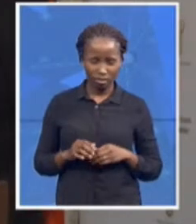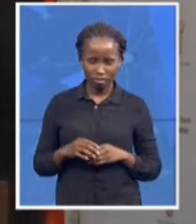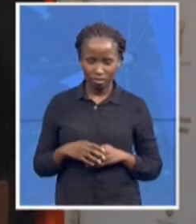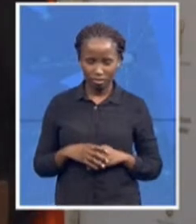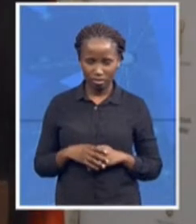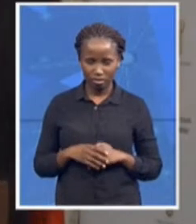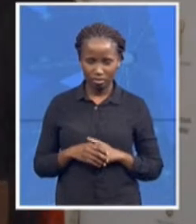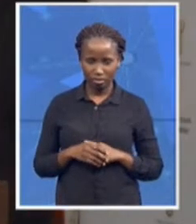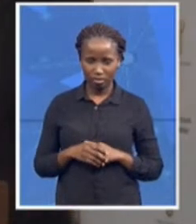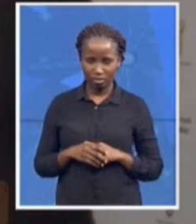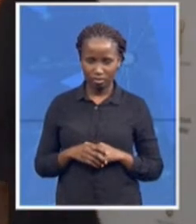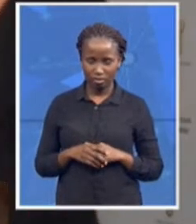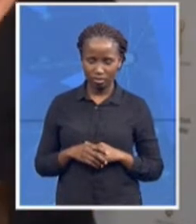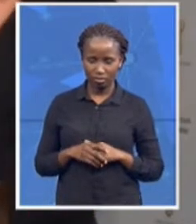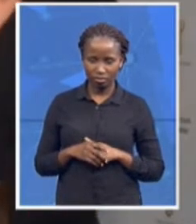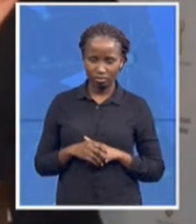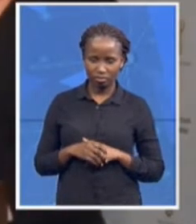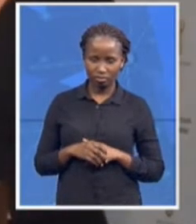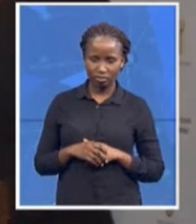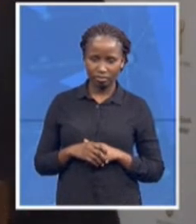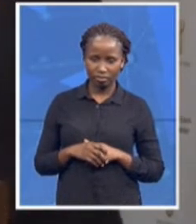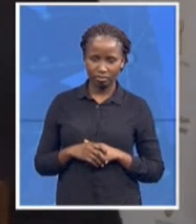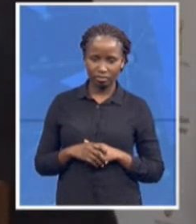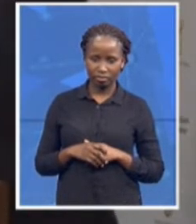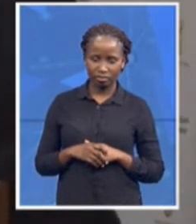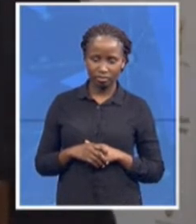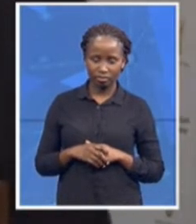You'll respond to that, Minister. Oh, thank you very much.